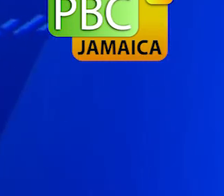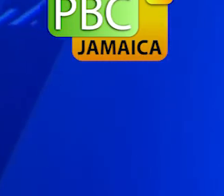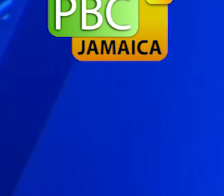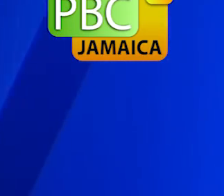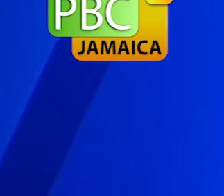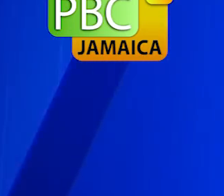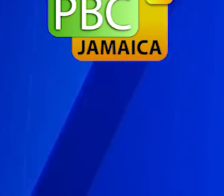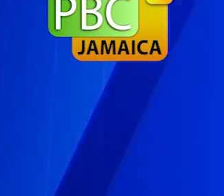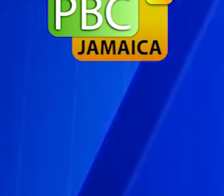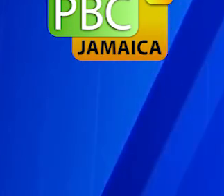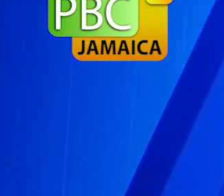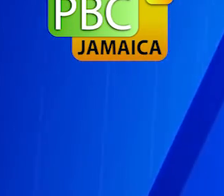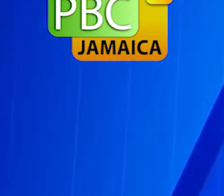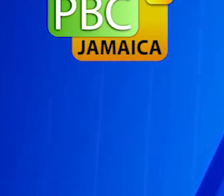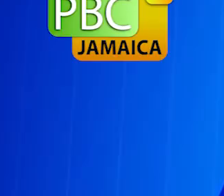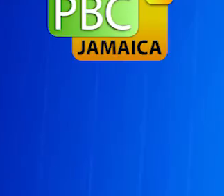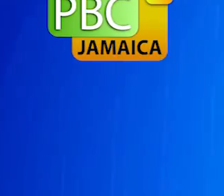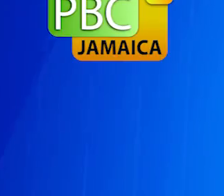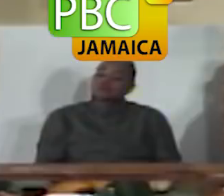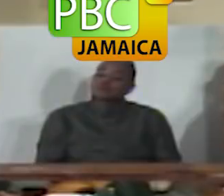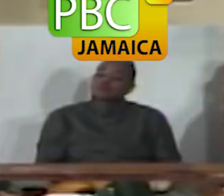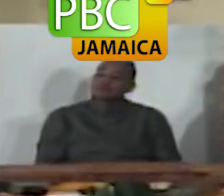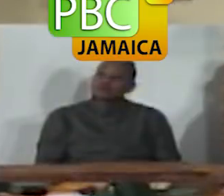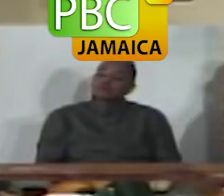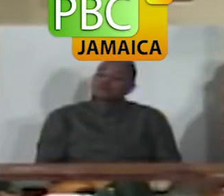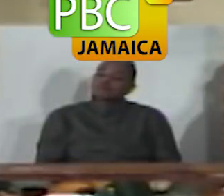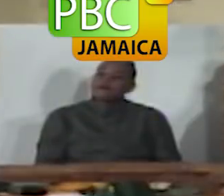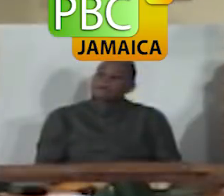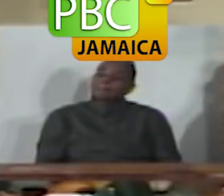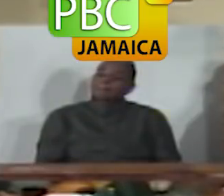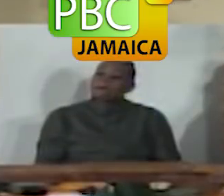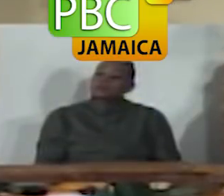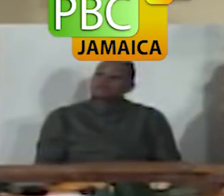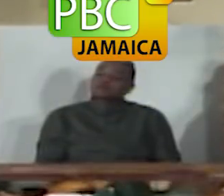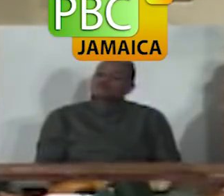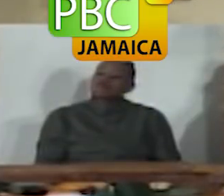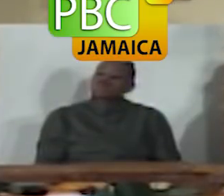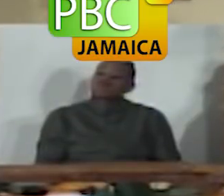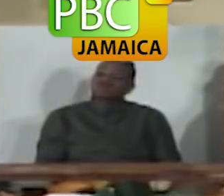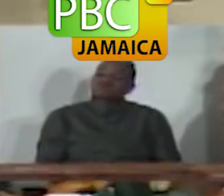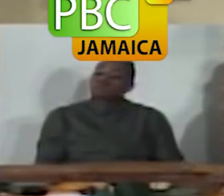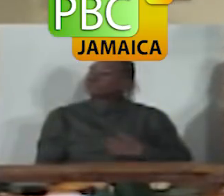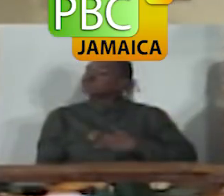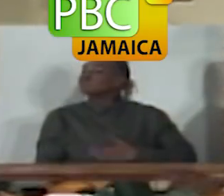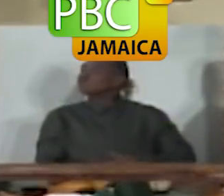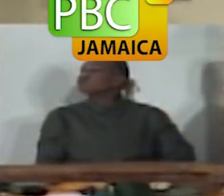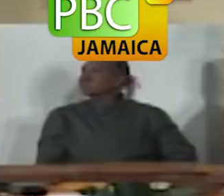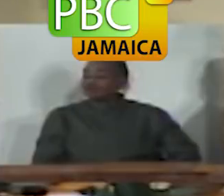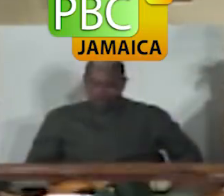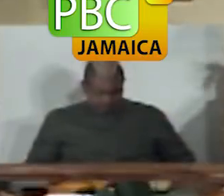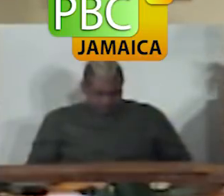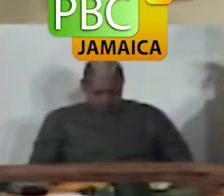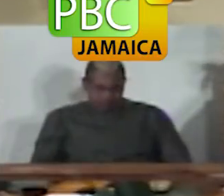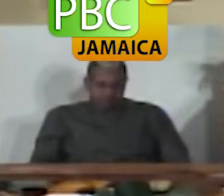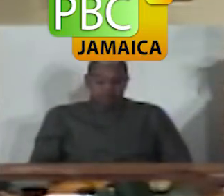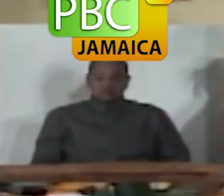corporate area and several flood-prone towns. Speaking in Parliament Tuesday, Prime Minister Andrew Holness stated